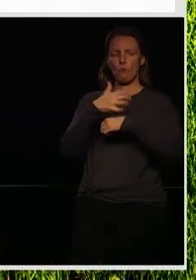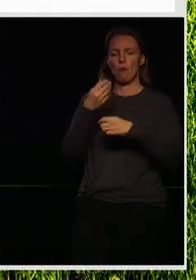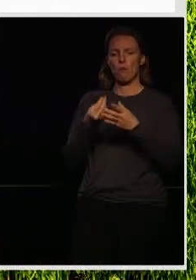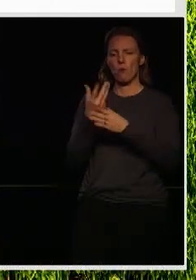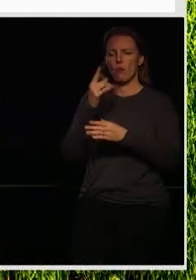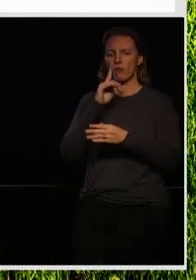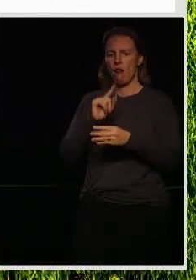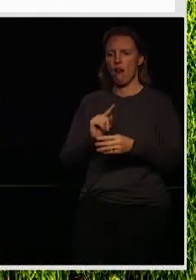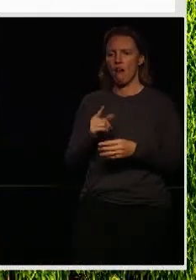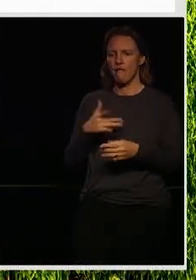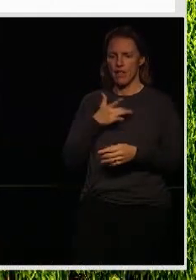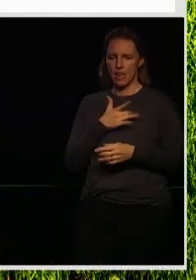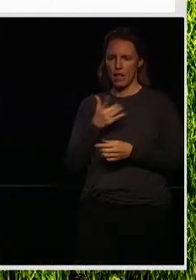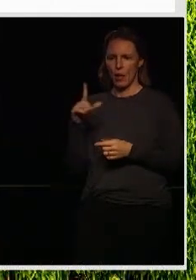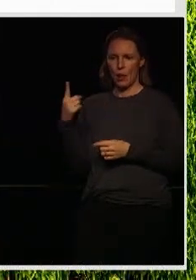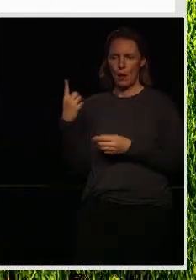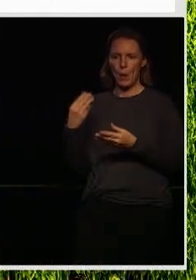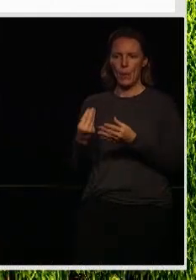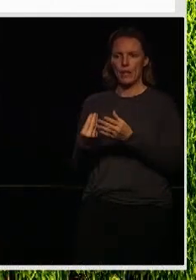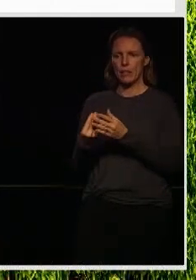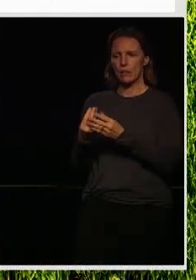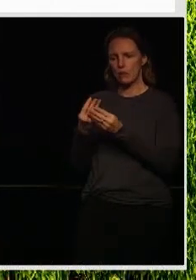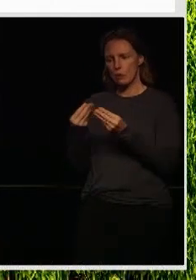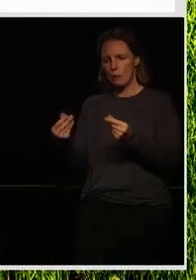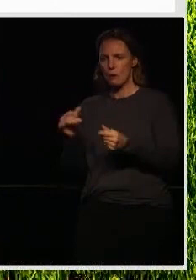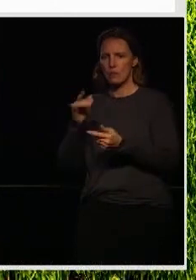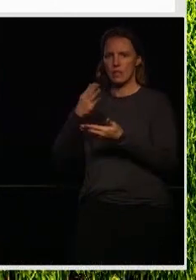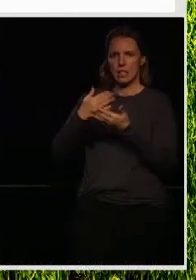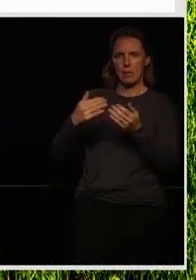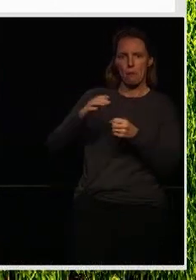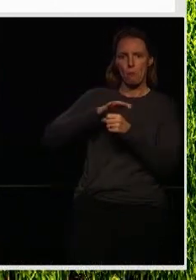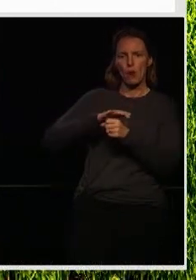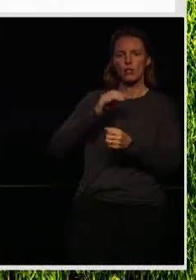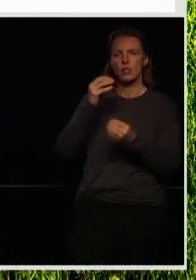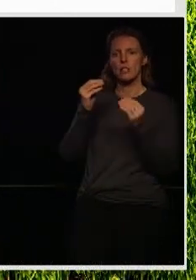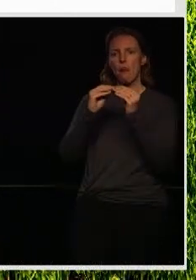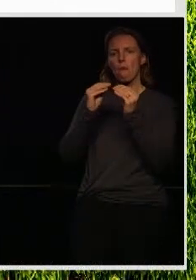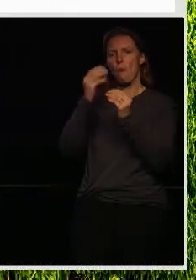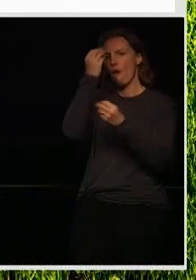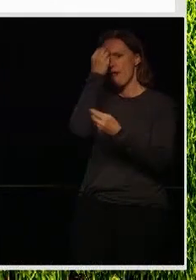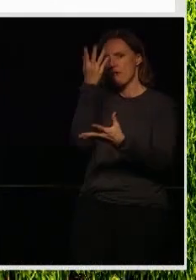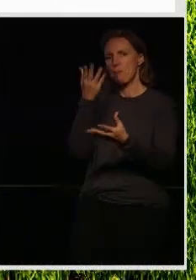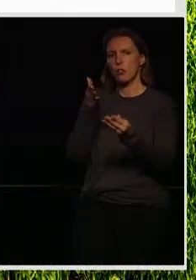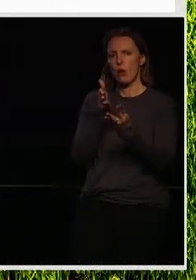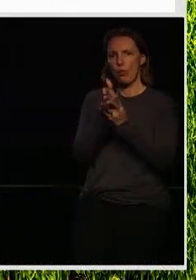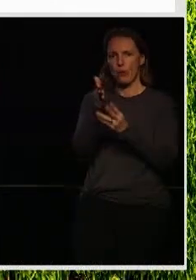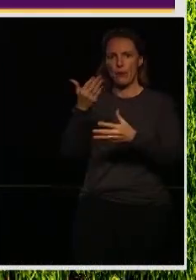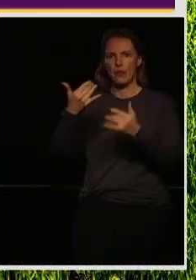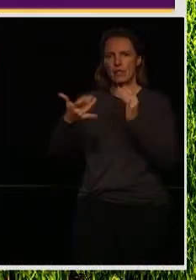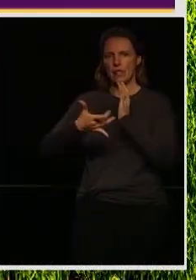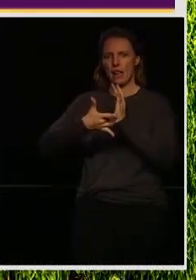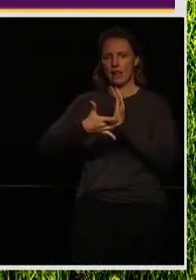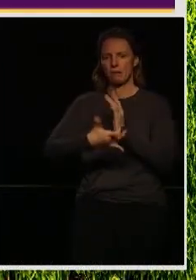only solution to some of these pressures are more information through technology.